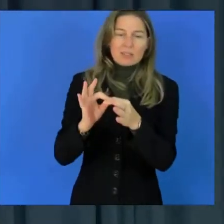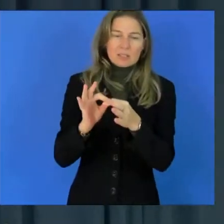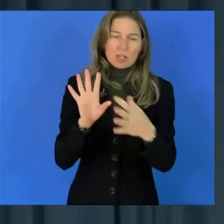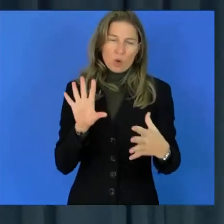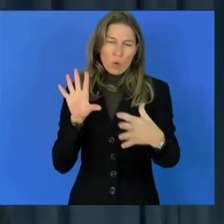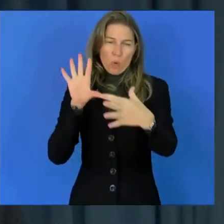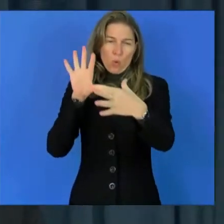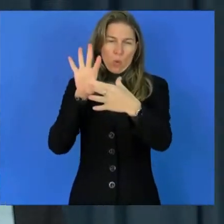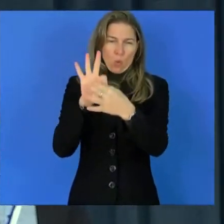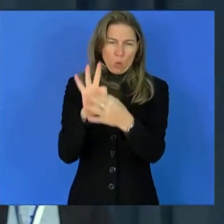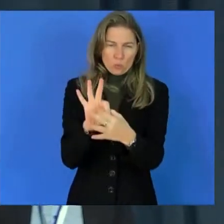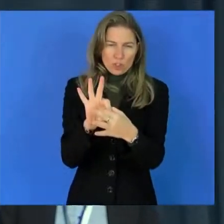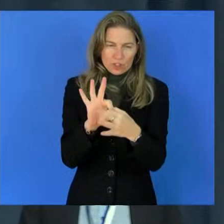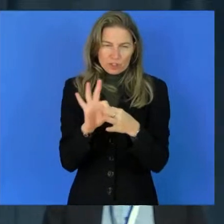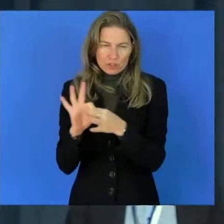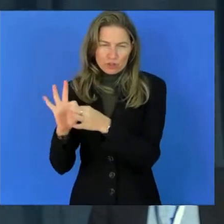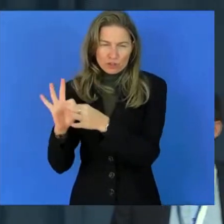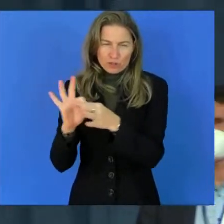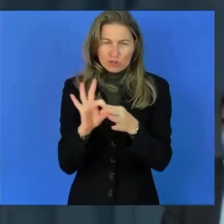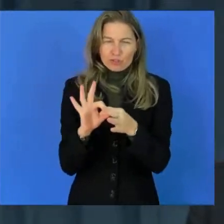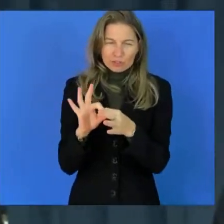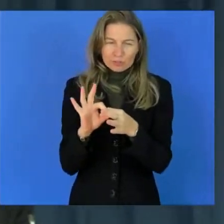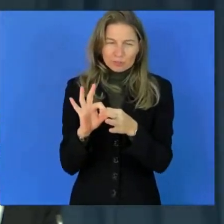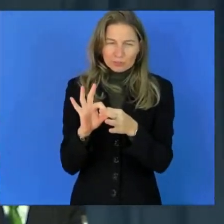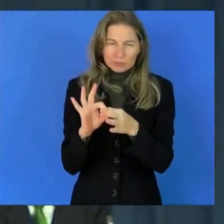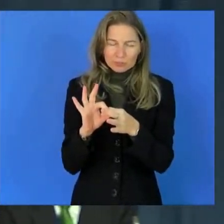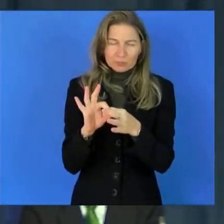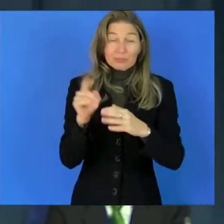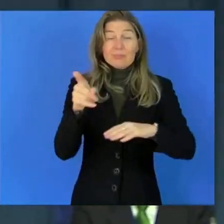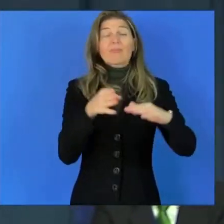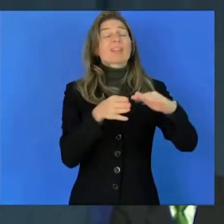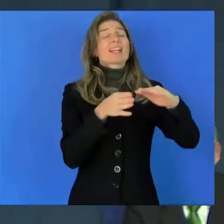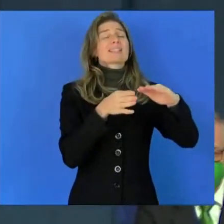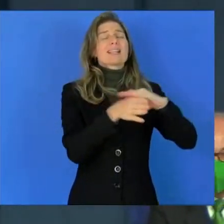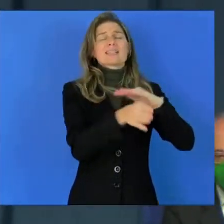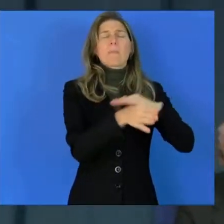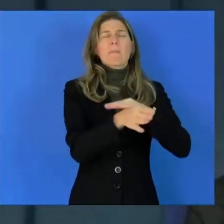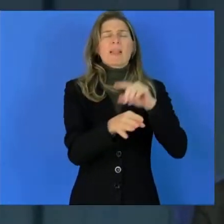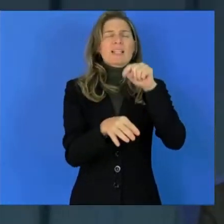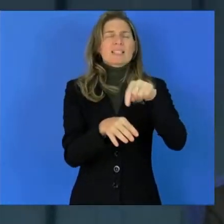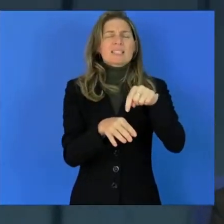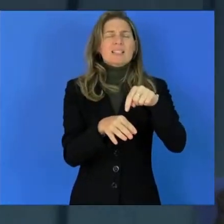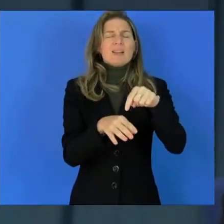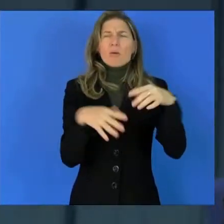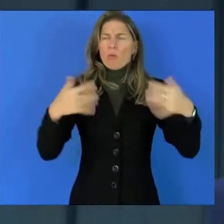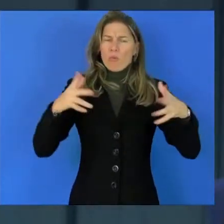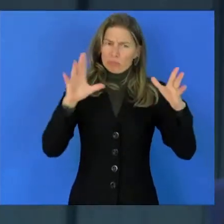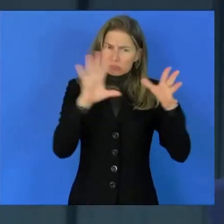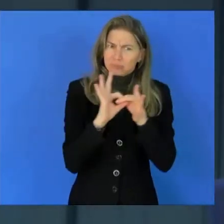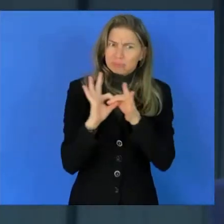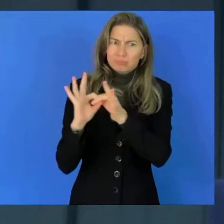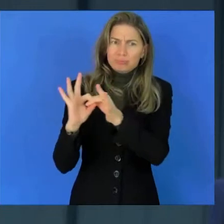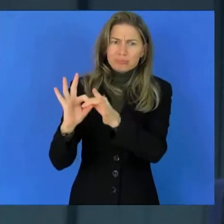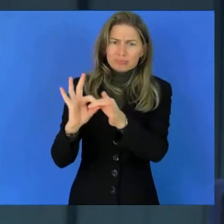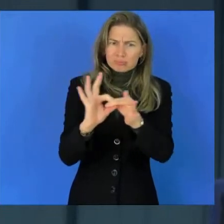Accessibility is the greatest unifier that we have. We have never understood,